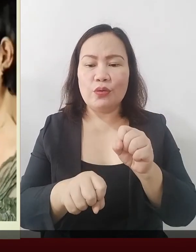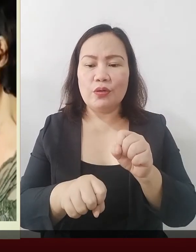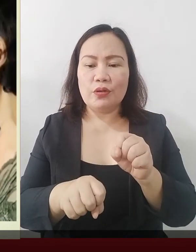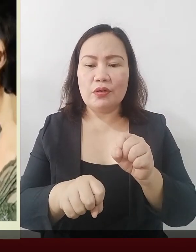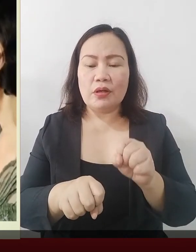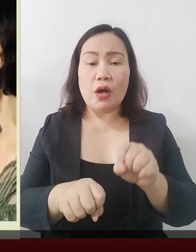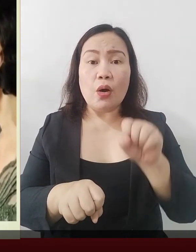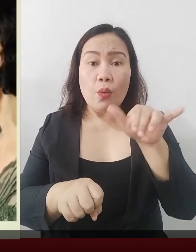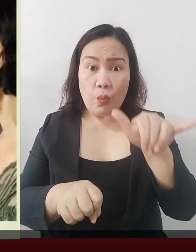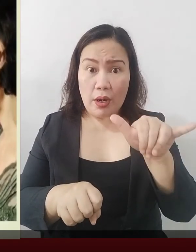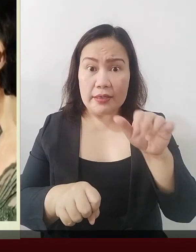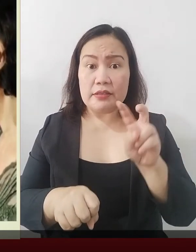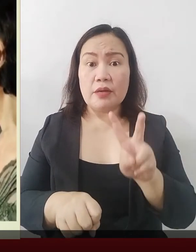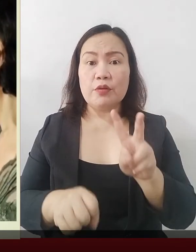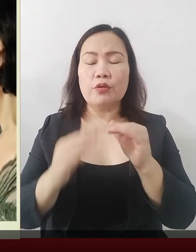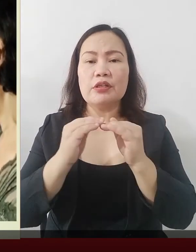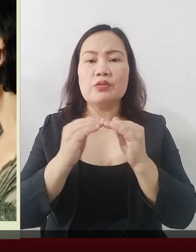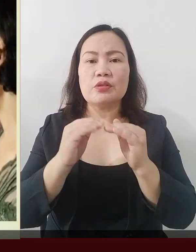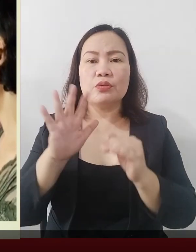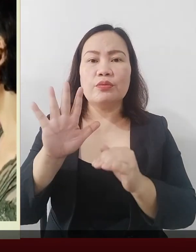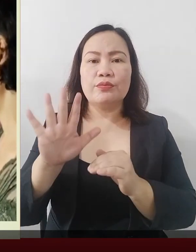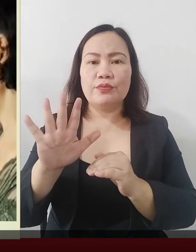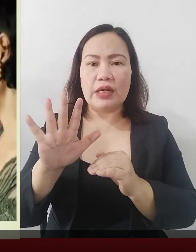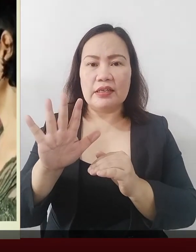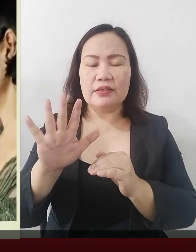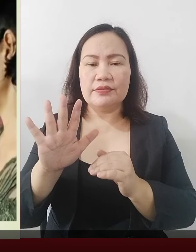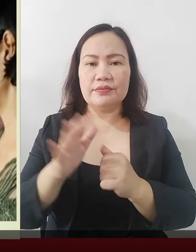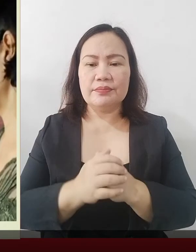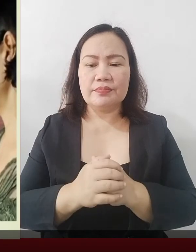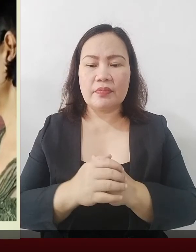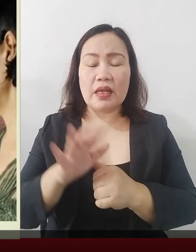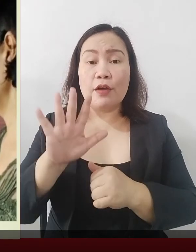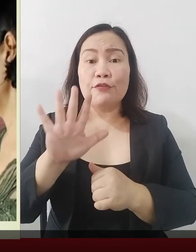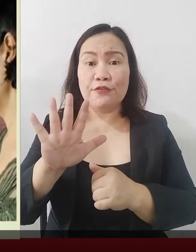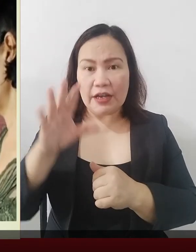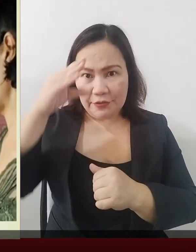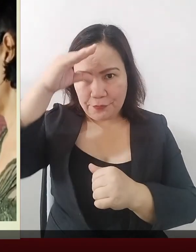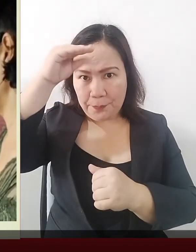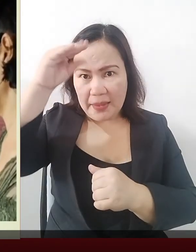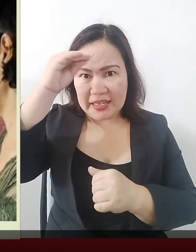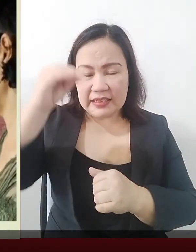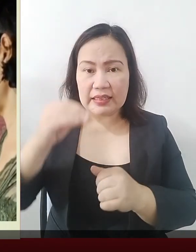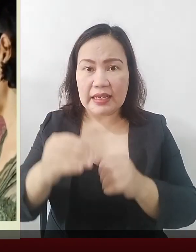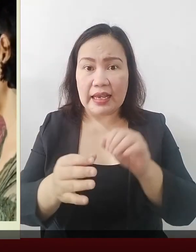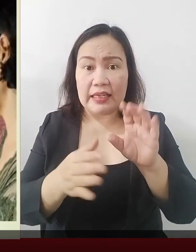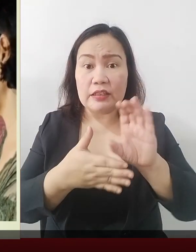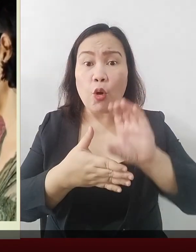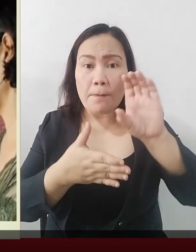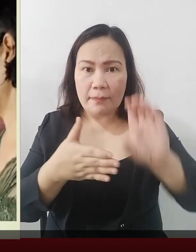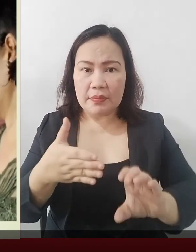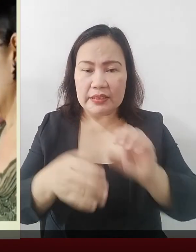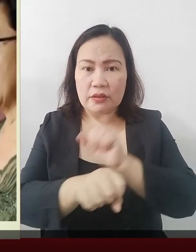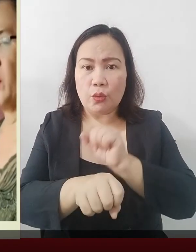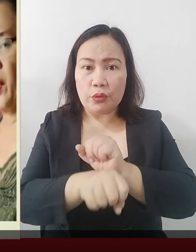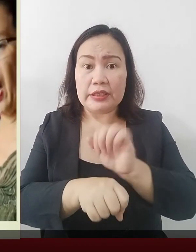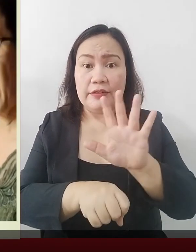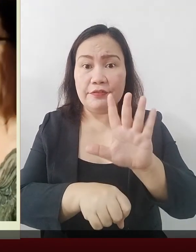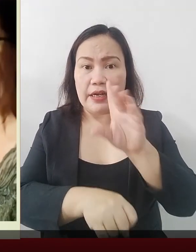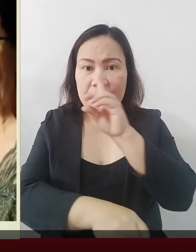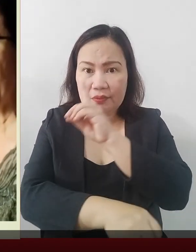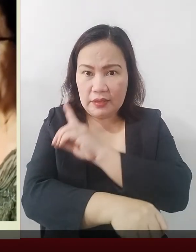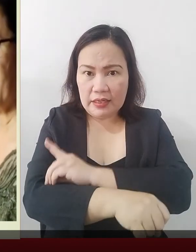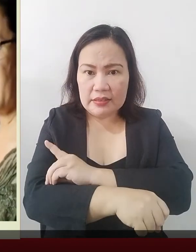therefore, y sub 2 is equal to 5 men. So there